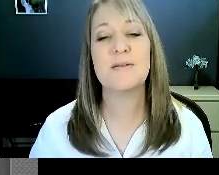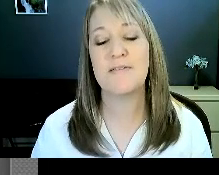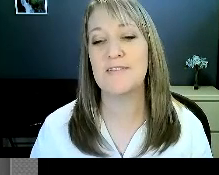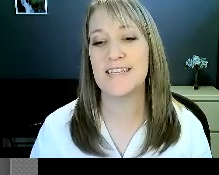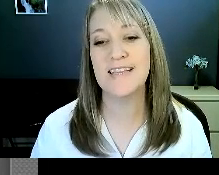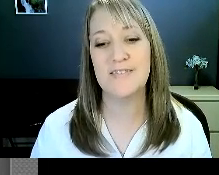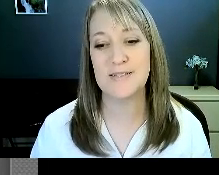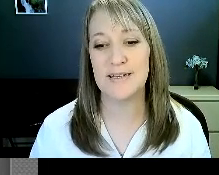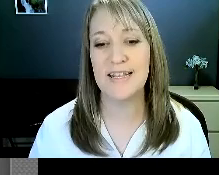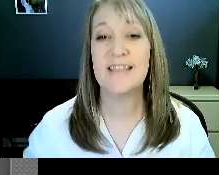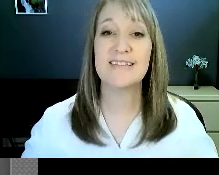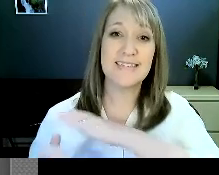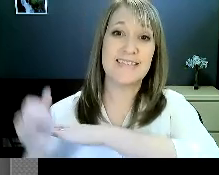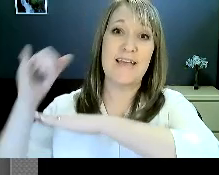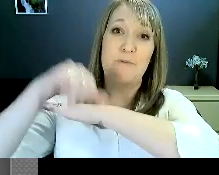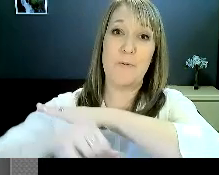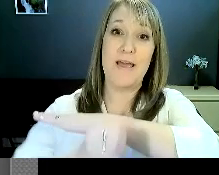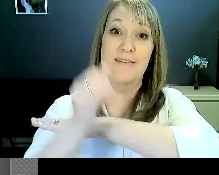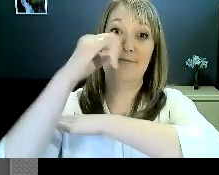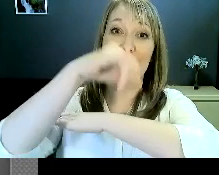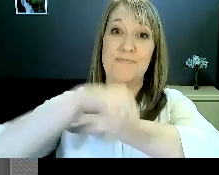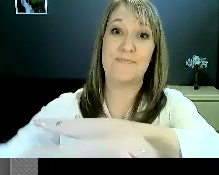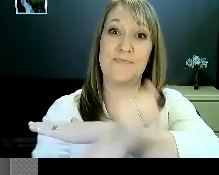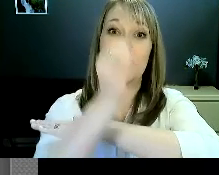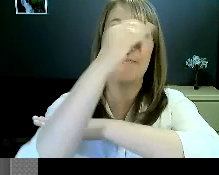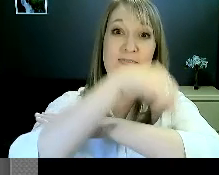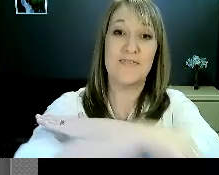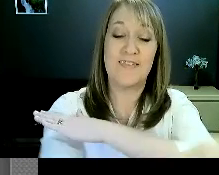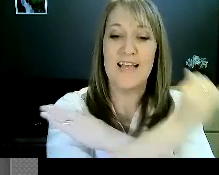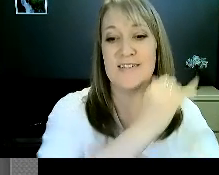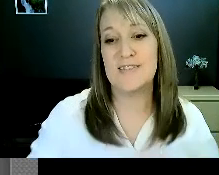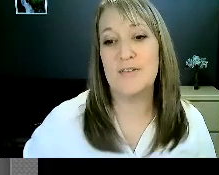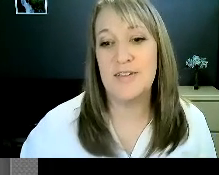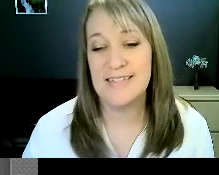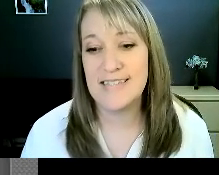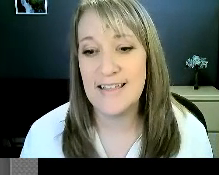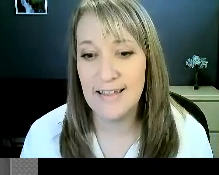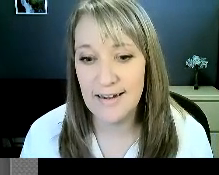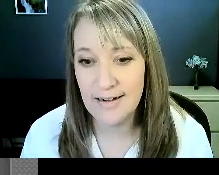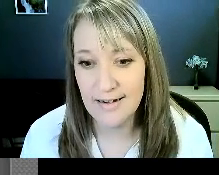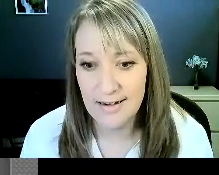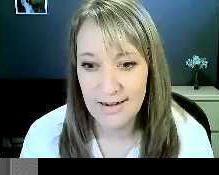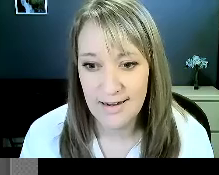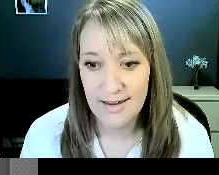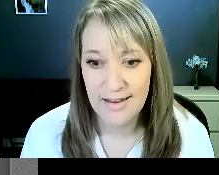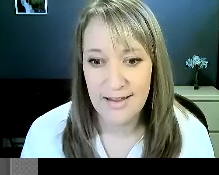This is one of my favorites. I love this one. This is the sign for whale. And so you can see